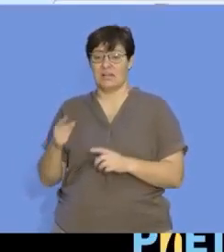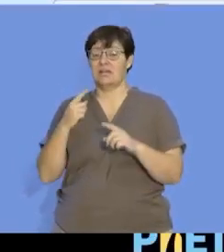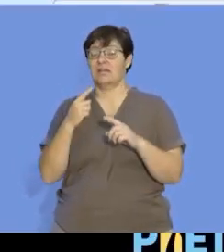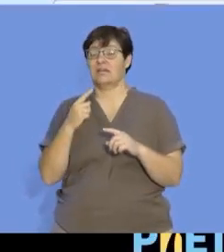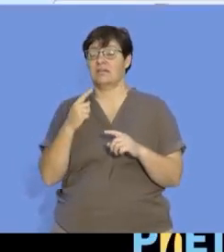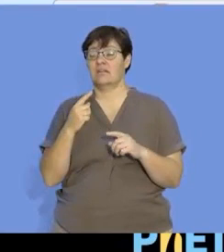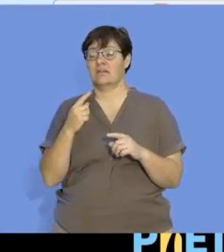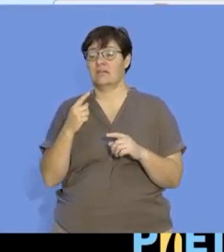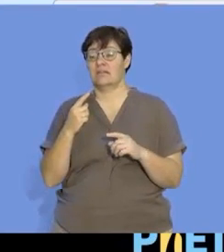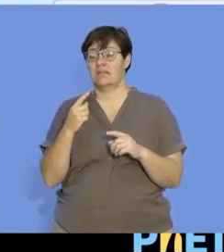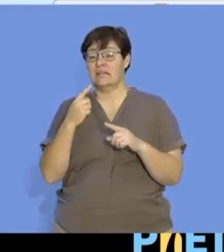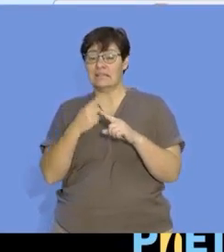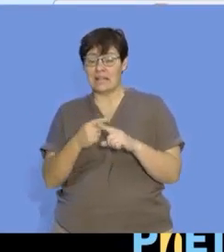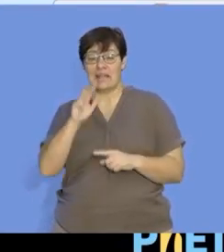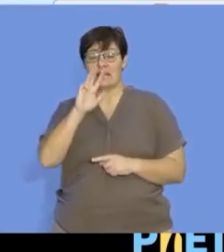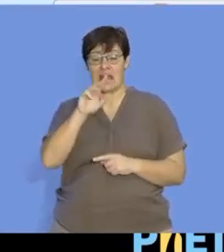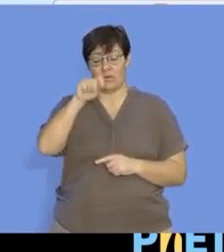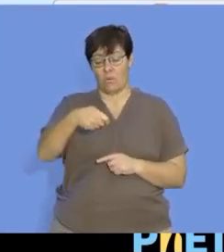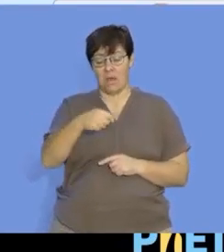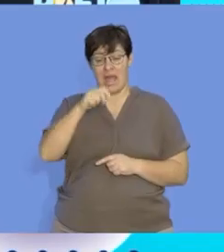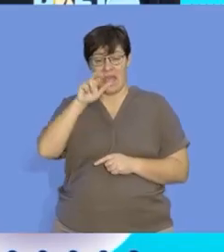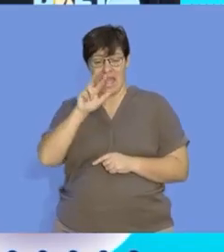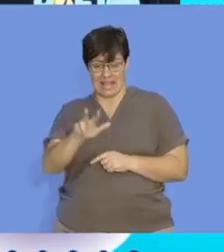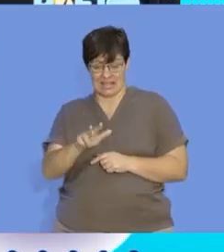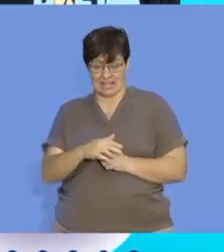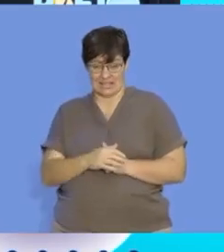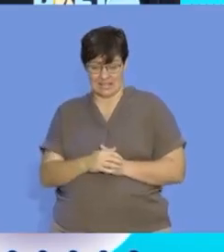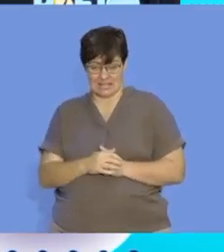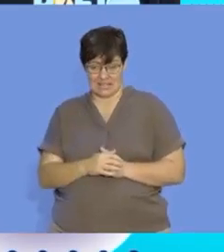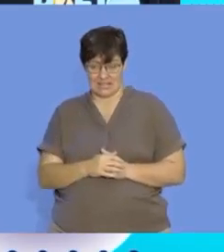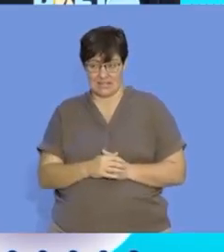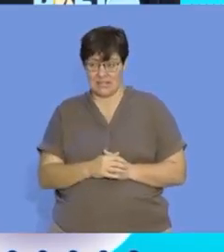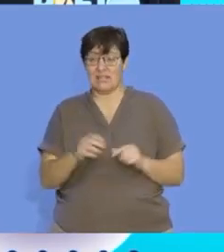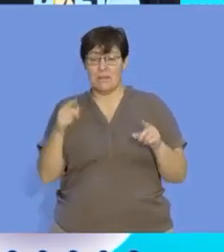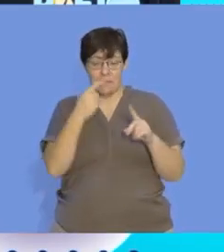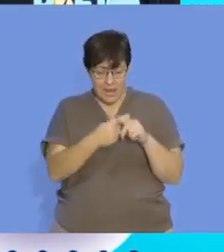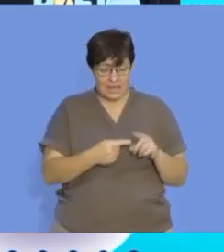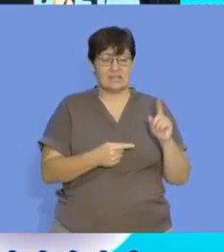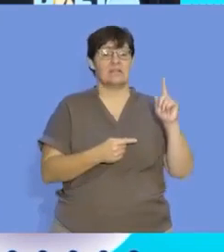it by 9.8 and the 4.31.